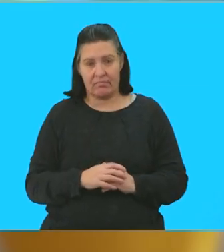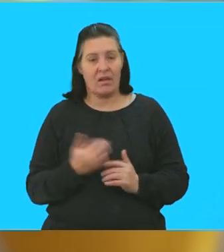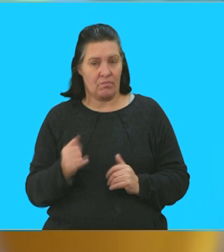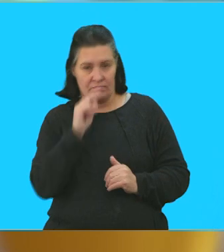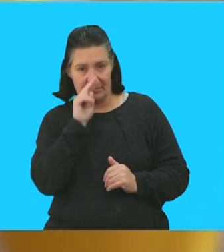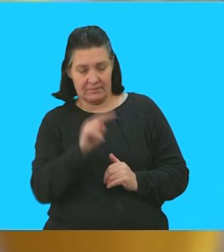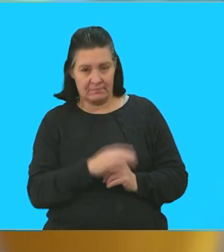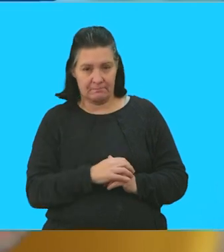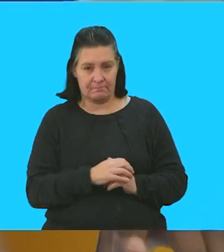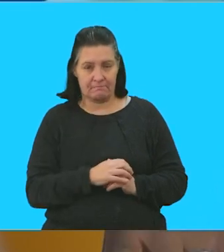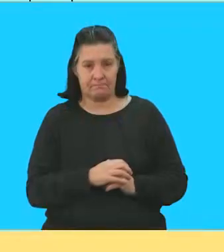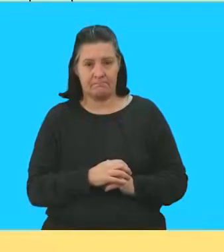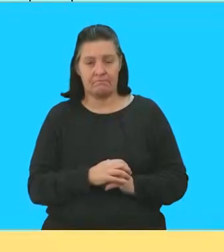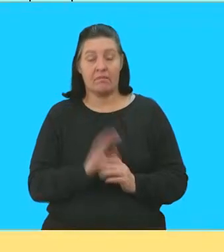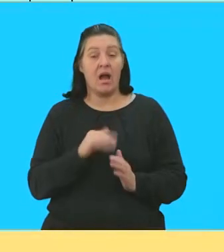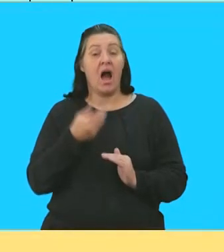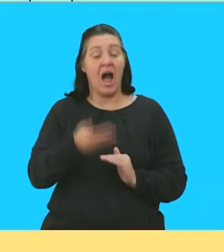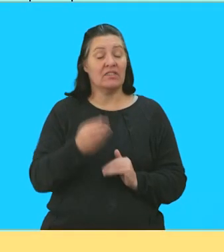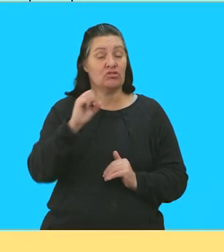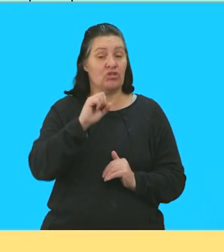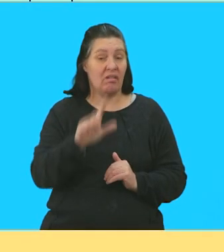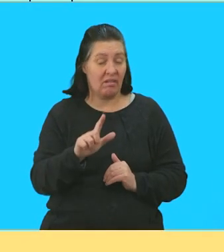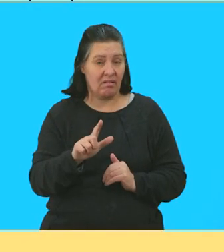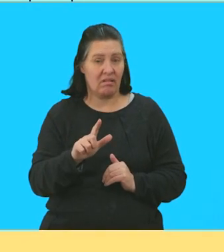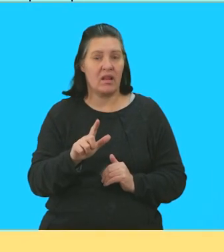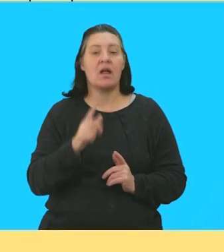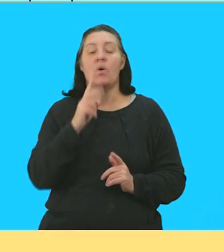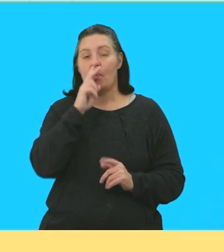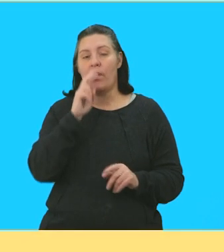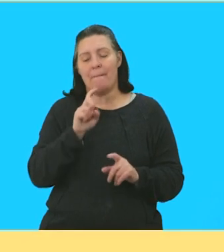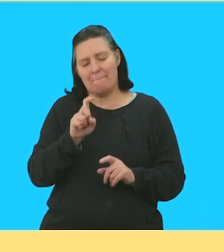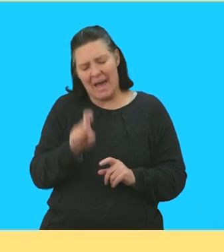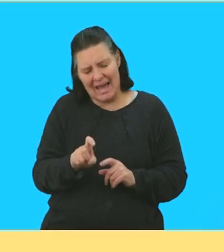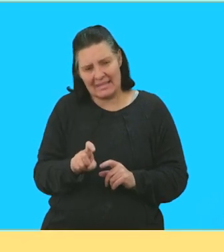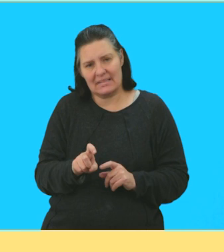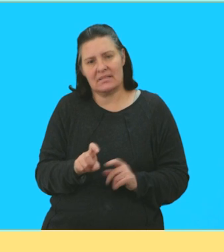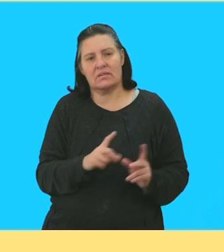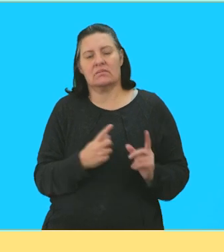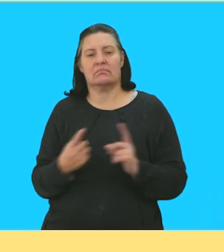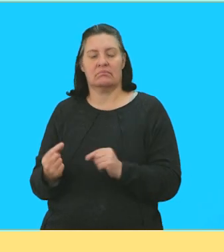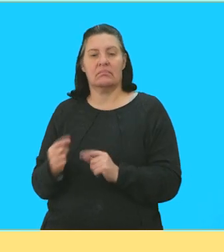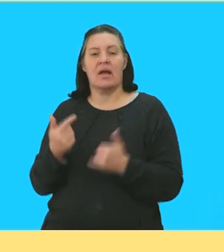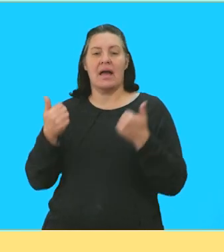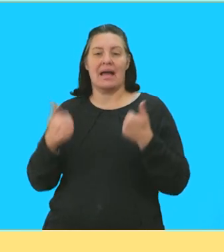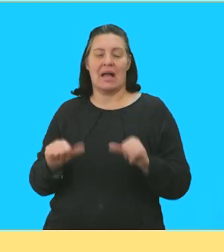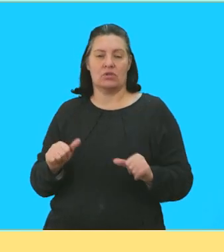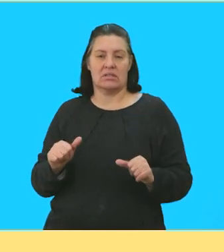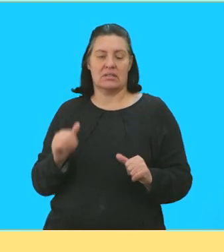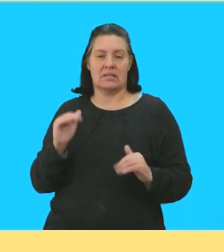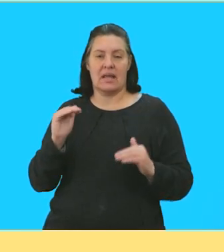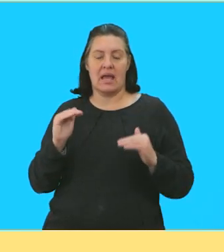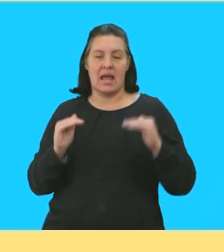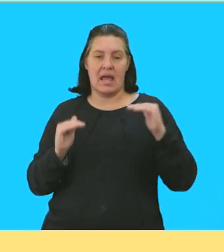can see it. After the general ledger, therefore, we must do the accounting